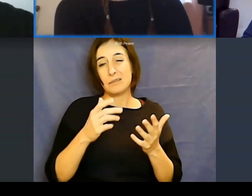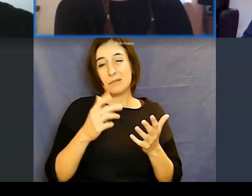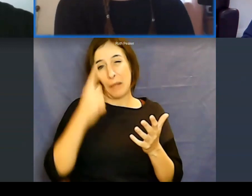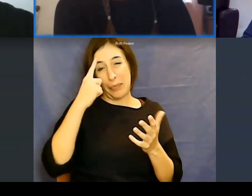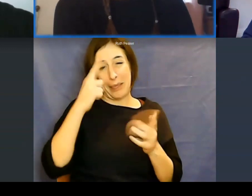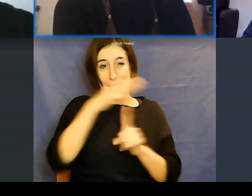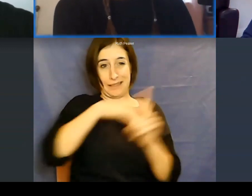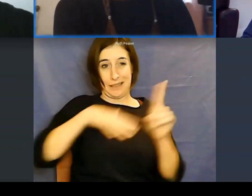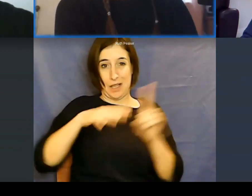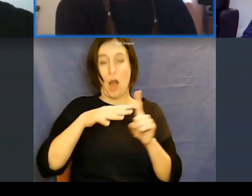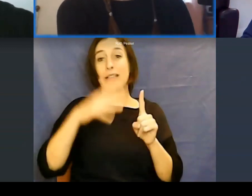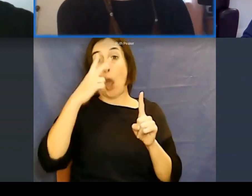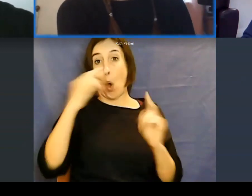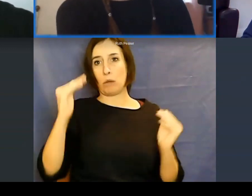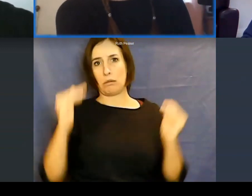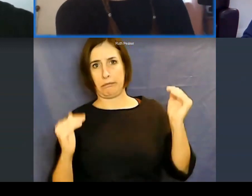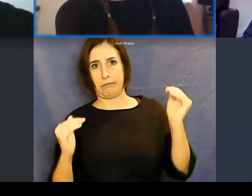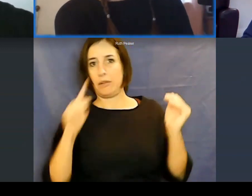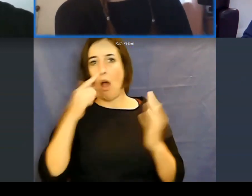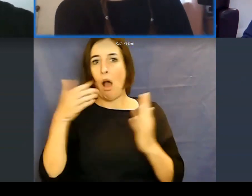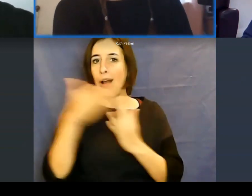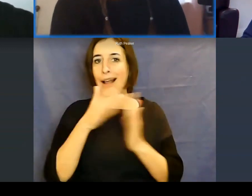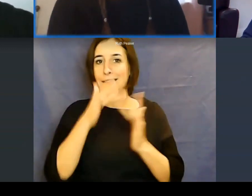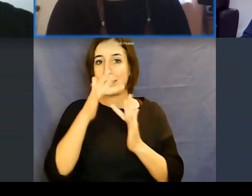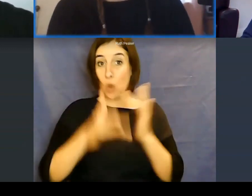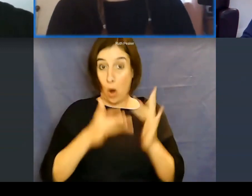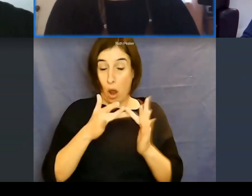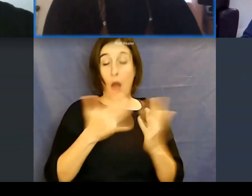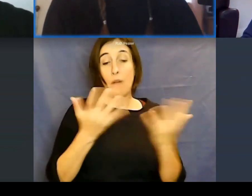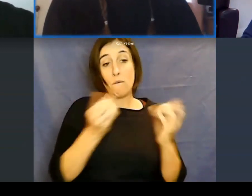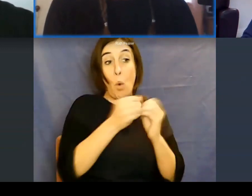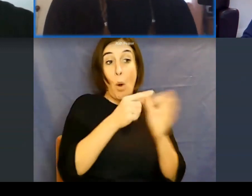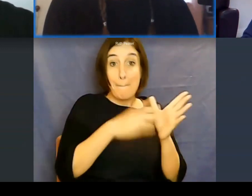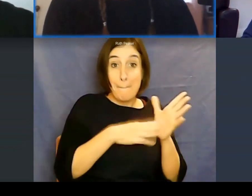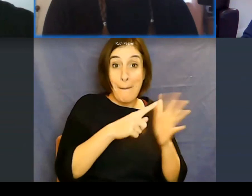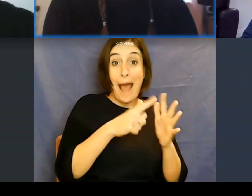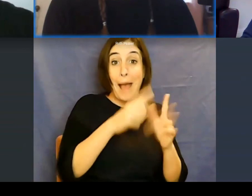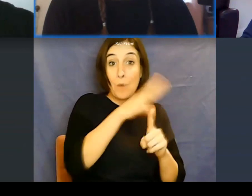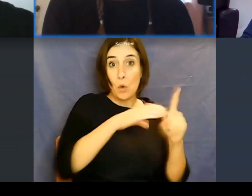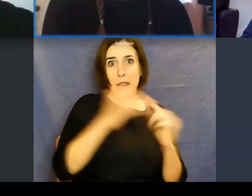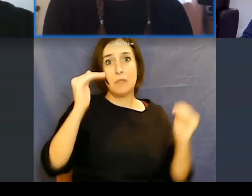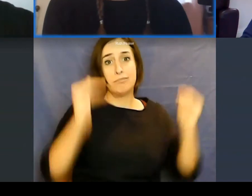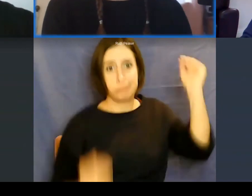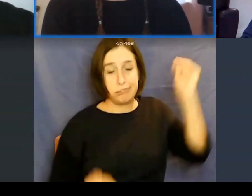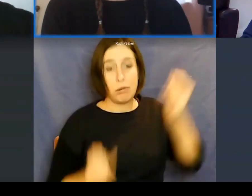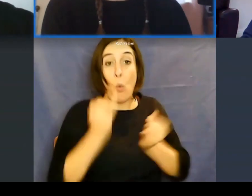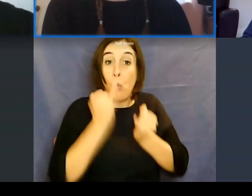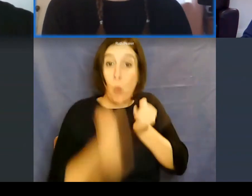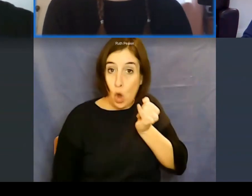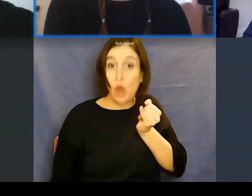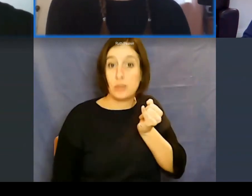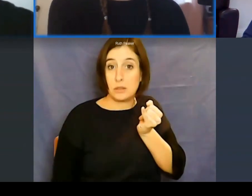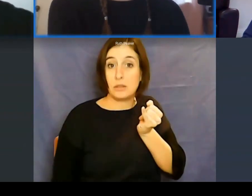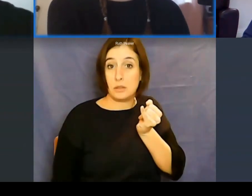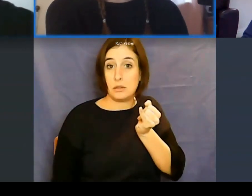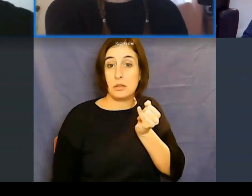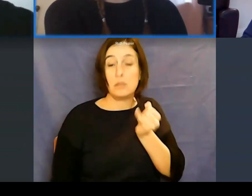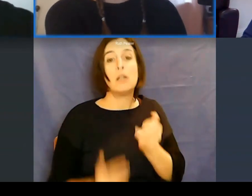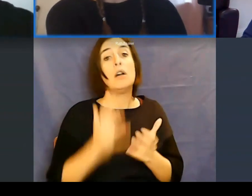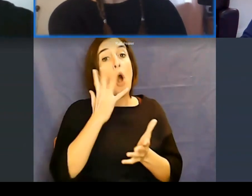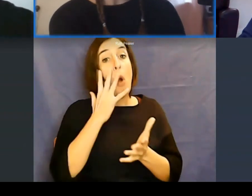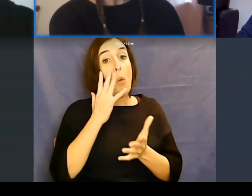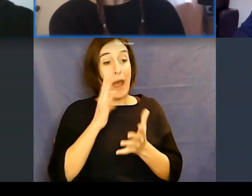likely to not be digitally literate than their white counterparts. Mm-hmm. When we've been engaging with our communities about this, I think a lot